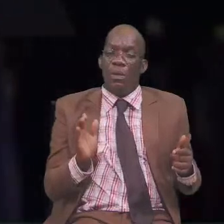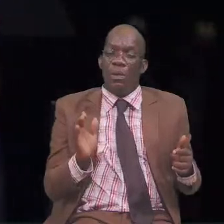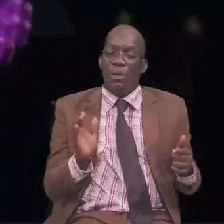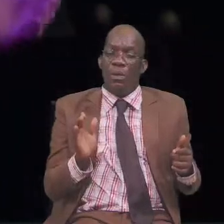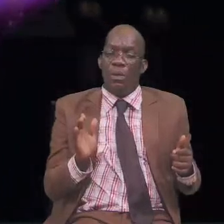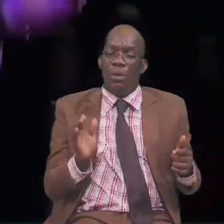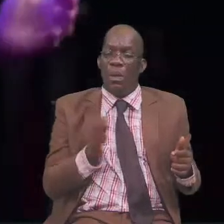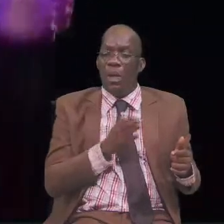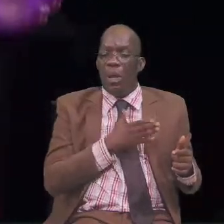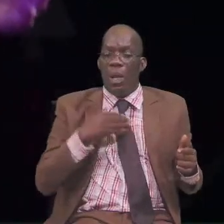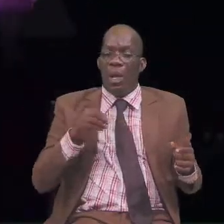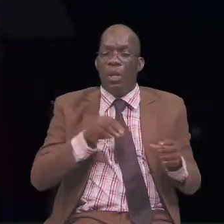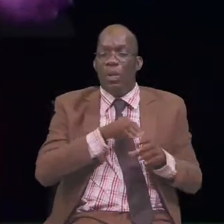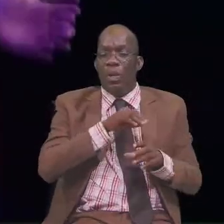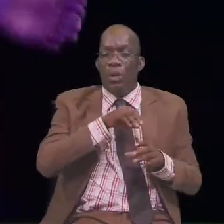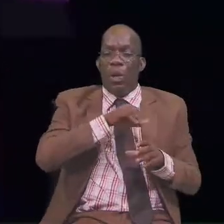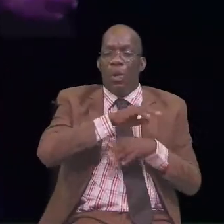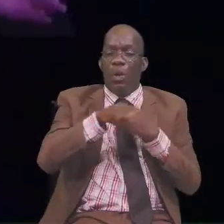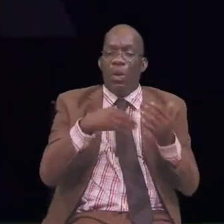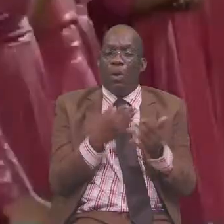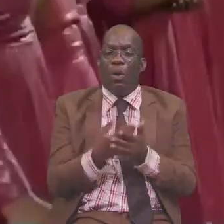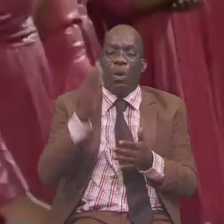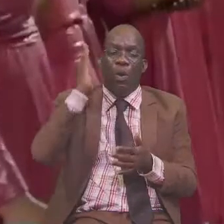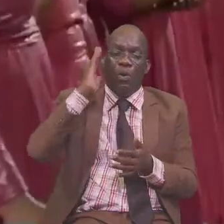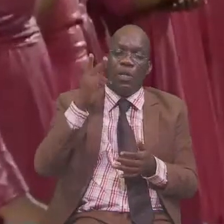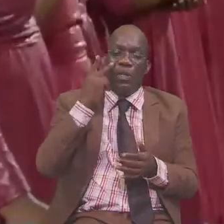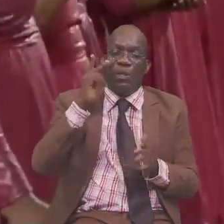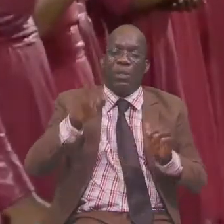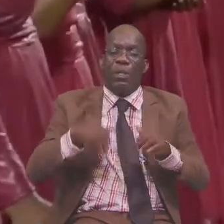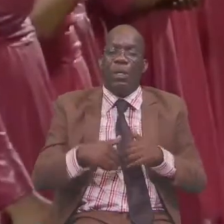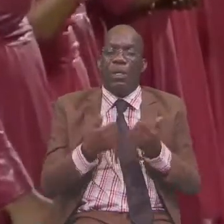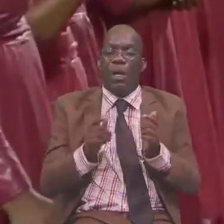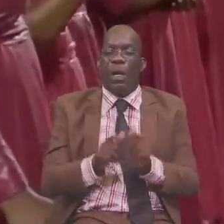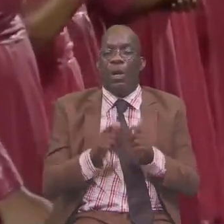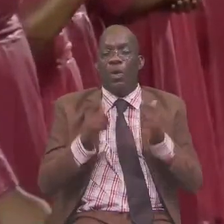God, it all will see